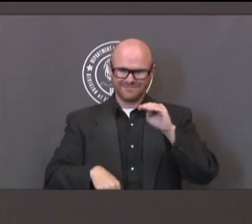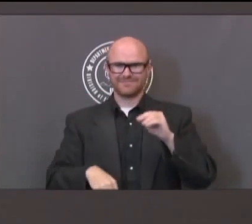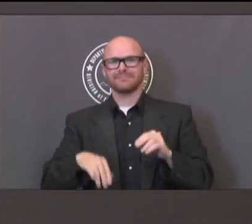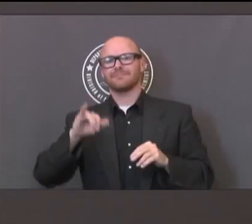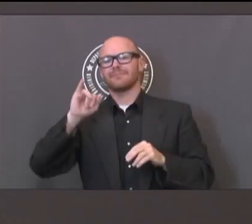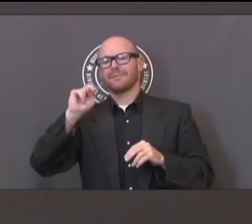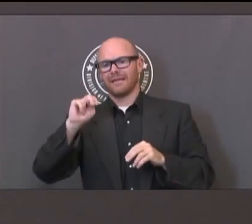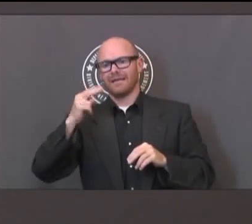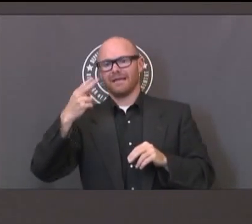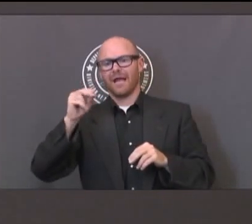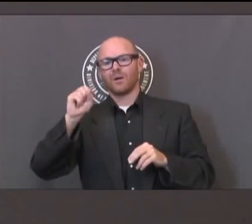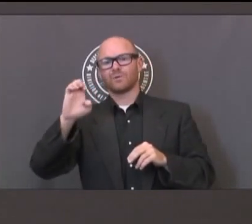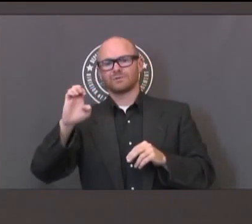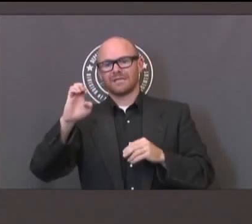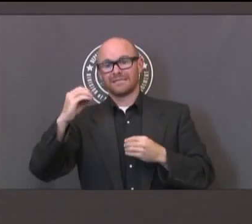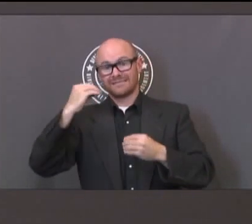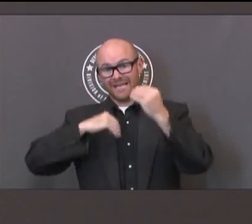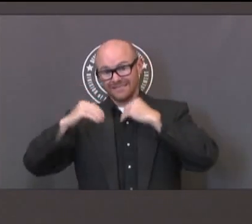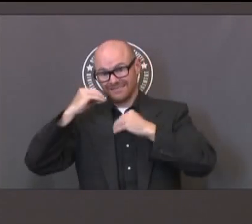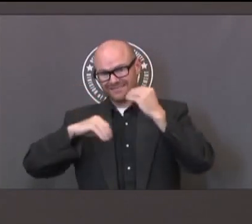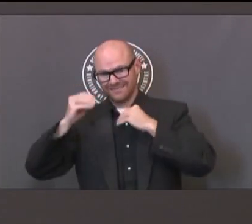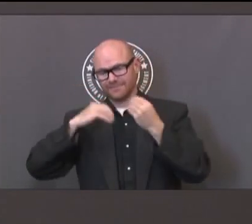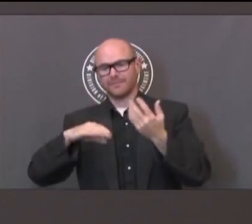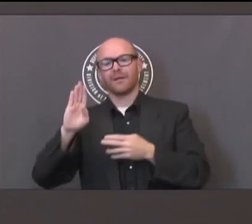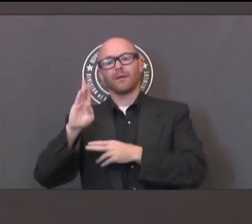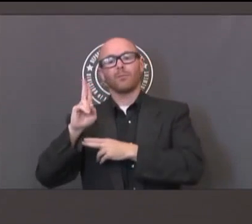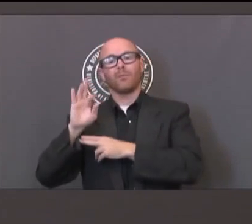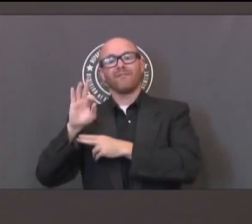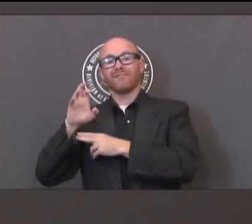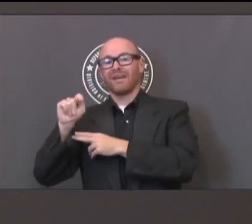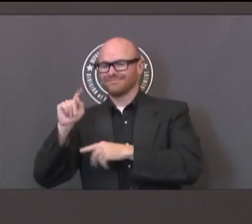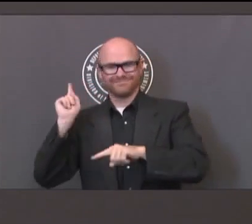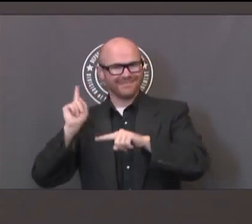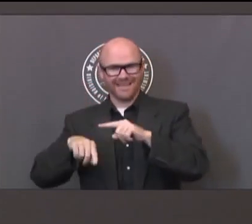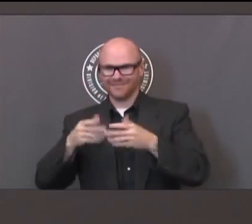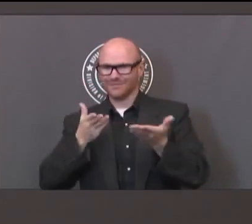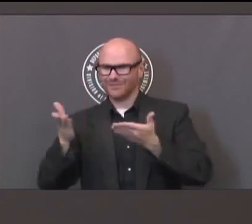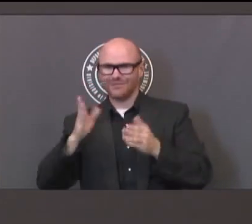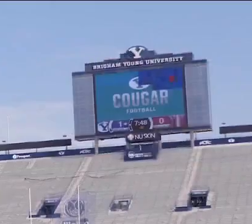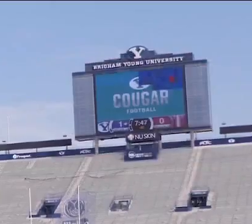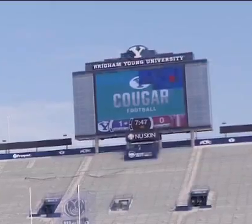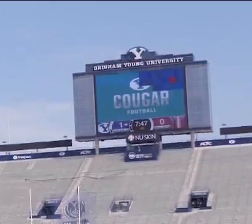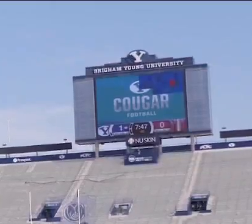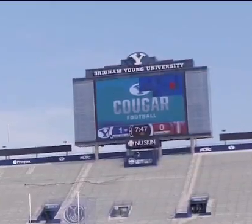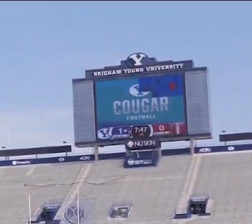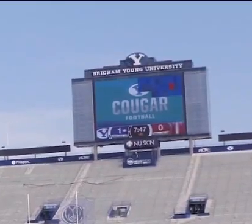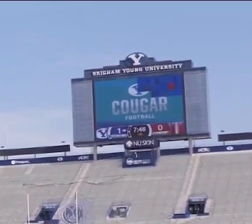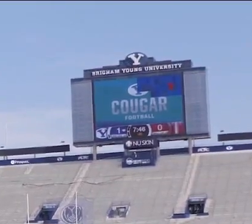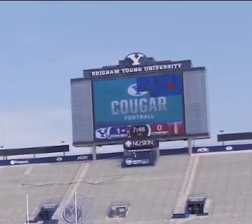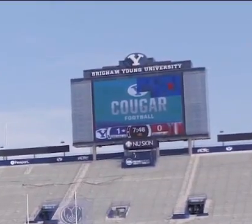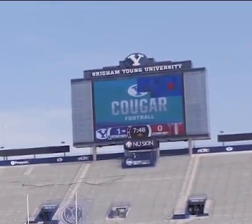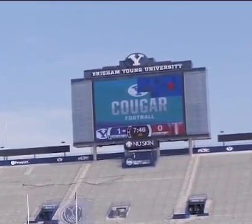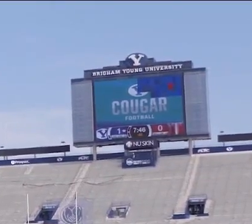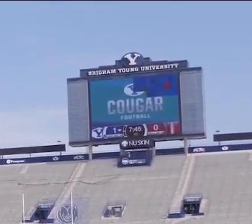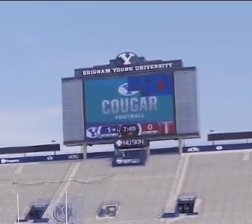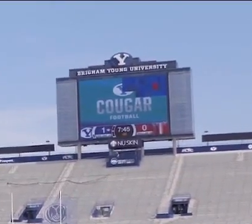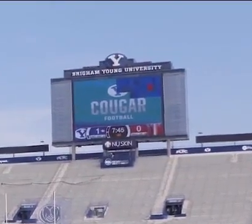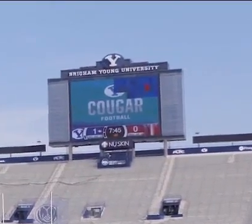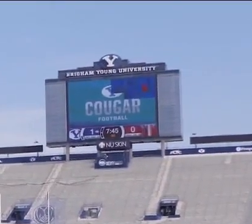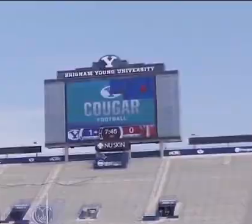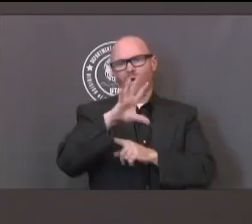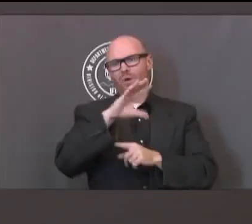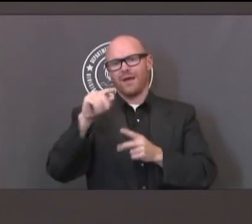be impacted to some extent, buffets, so there is some impact. Which is negative. There is one exception the state granted